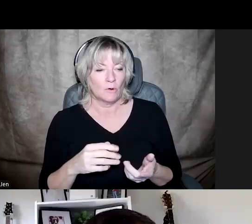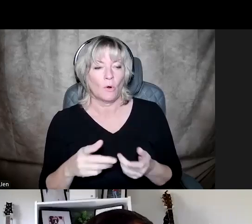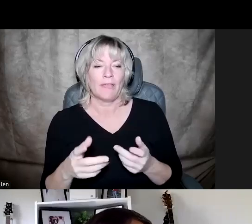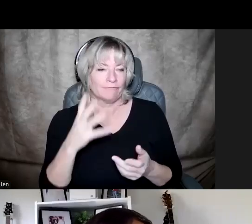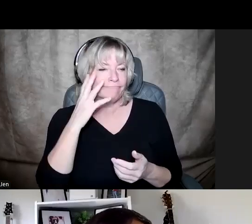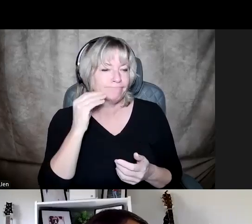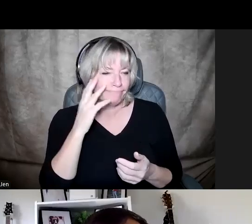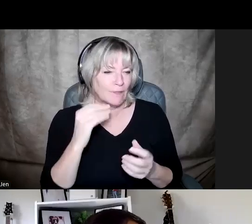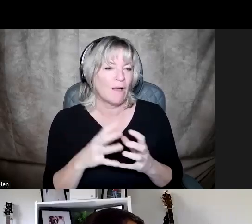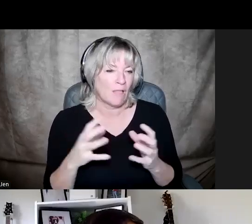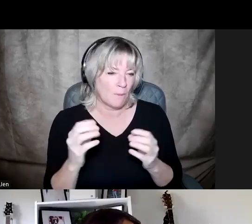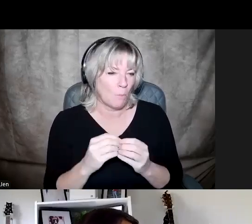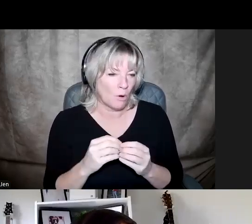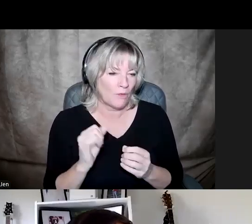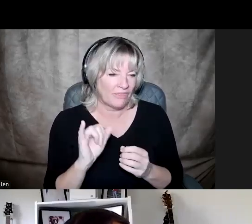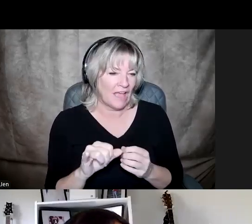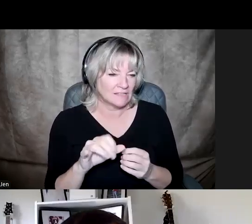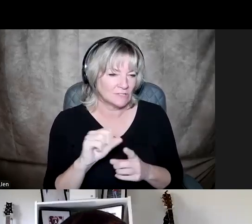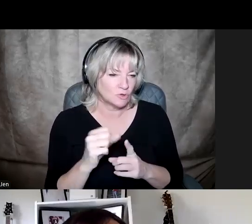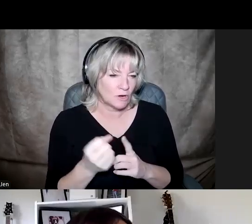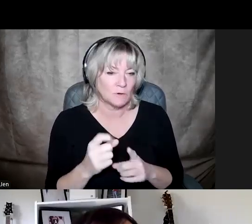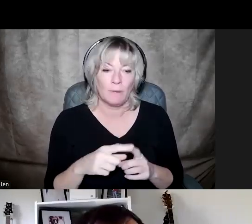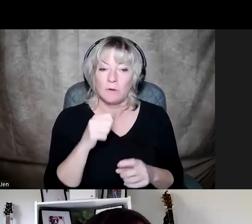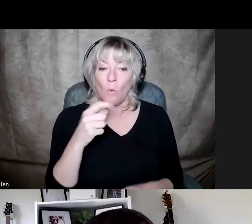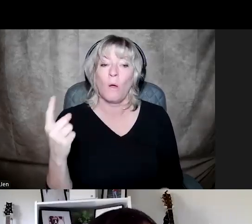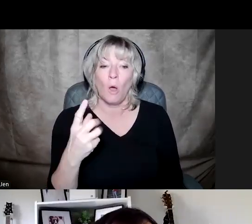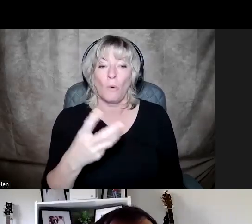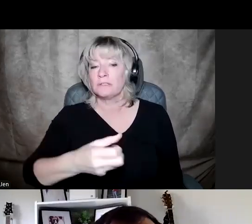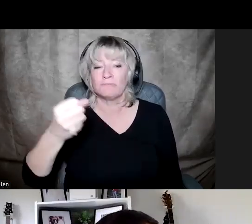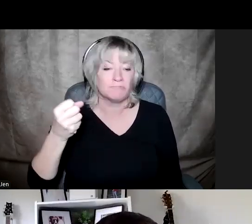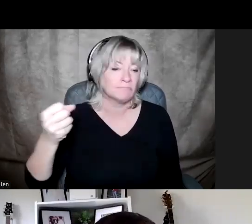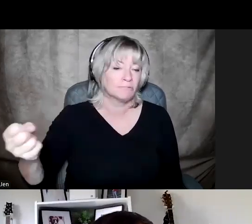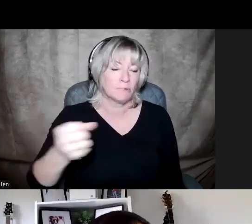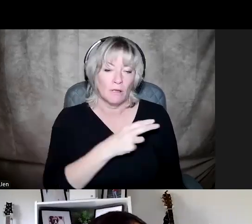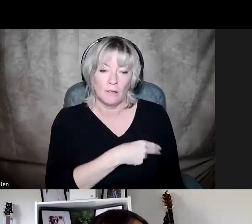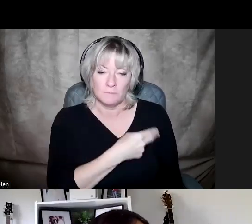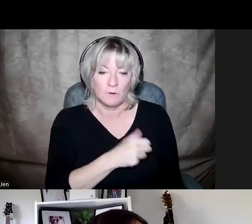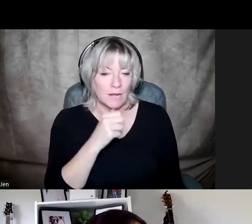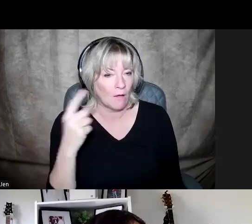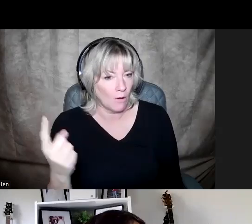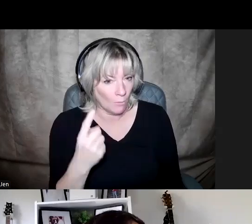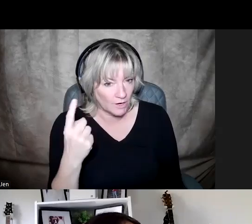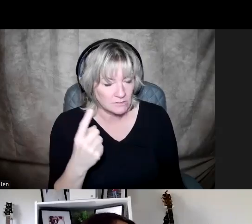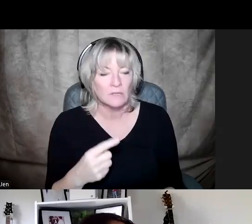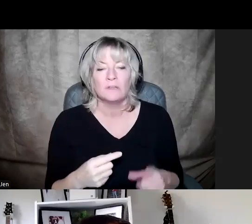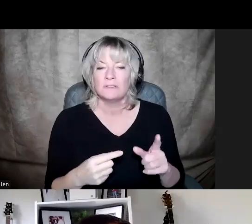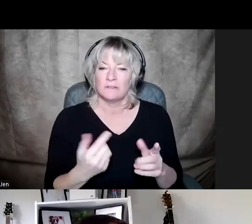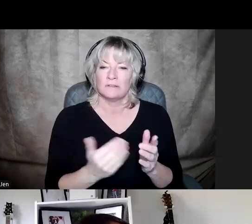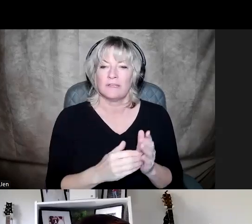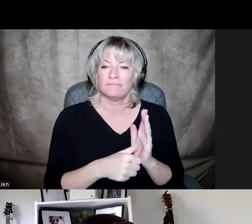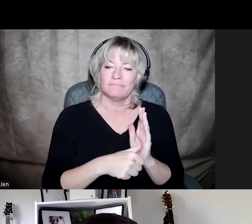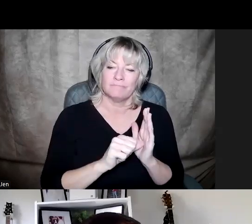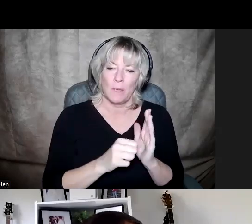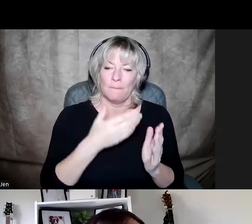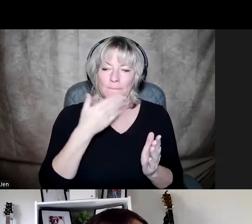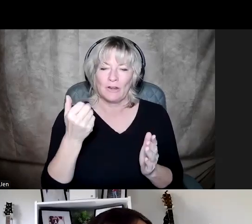extensive manner, but they won't always place that person in a hold or take them to hospital. So again, just really highlighting that better knowledge